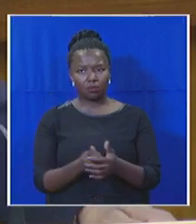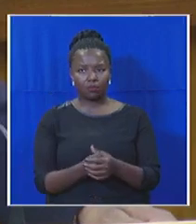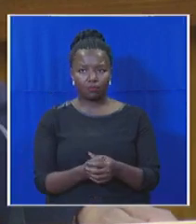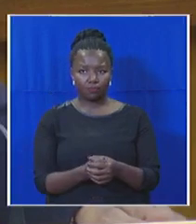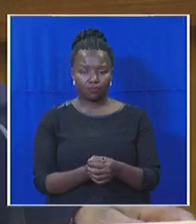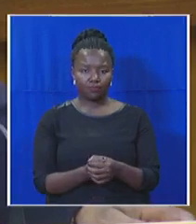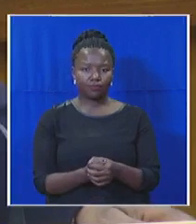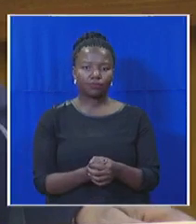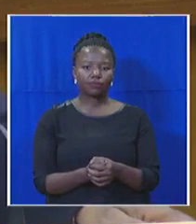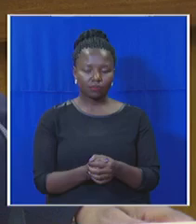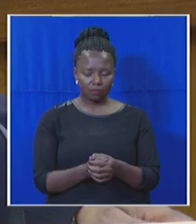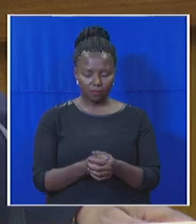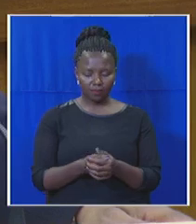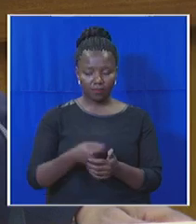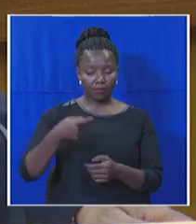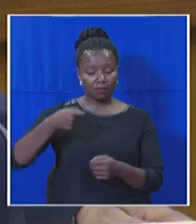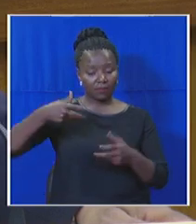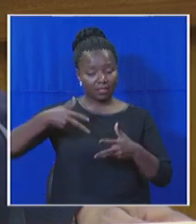Thank you, Honorable Speaker.